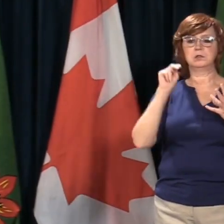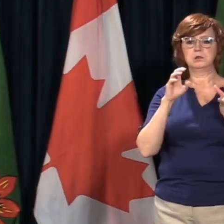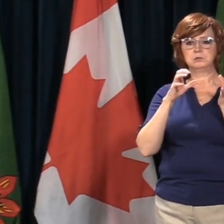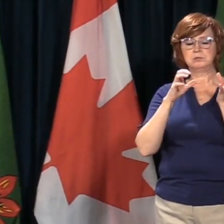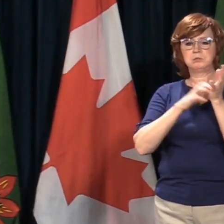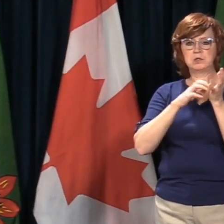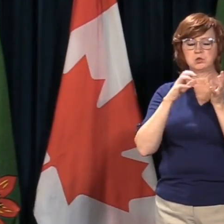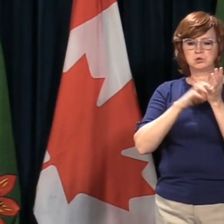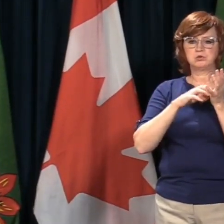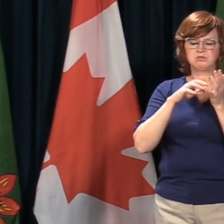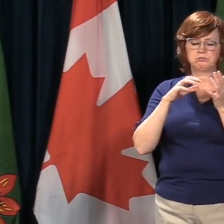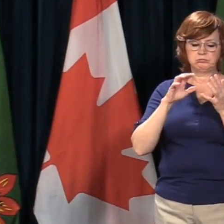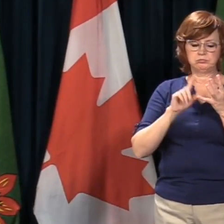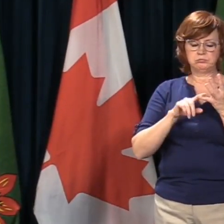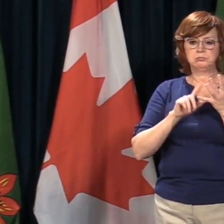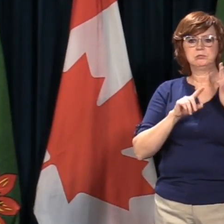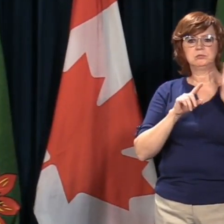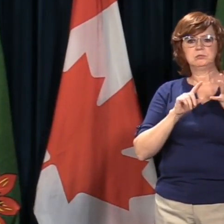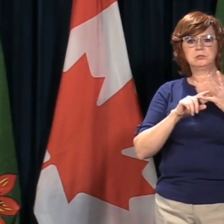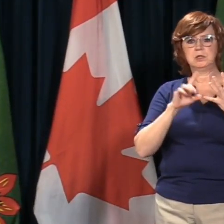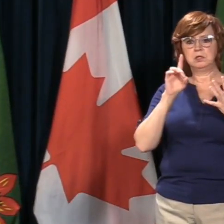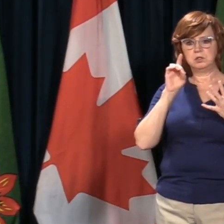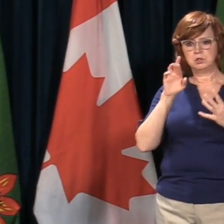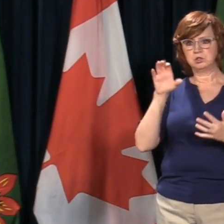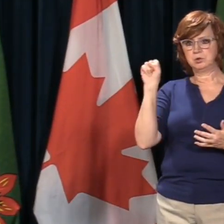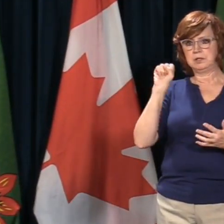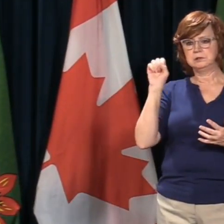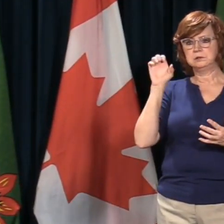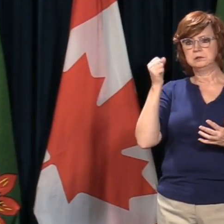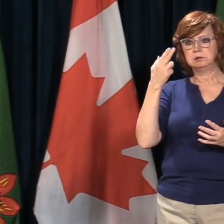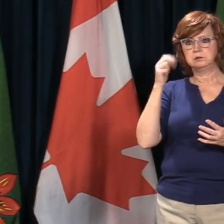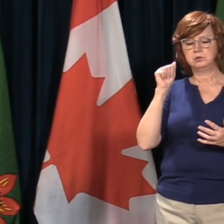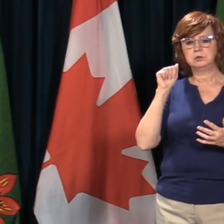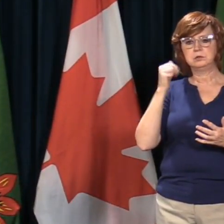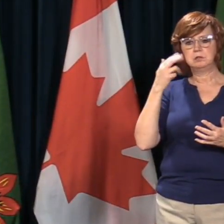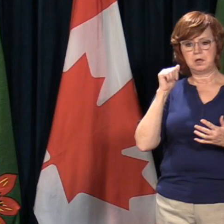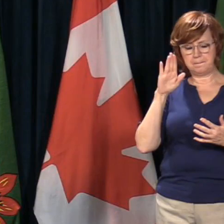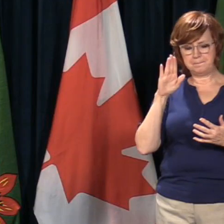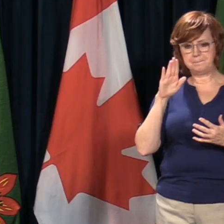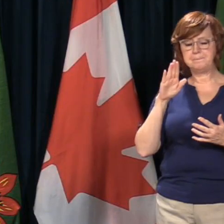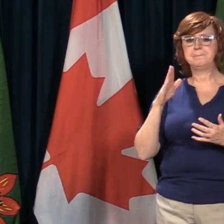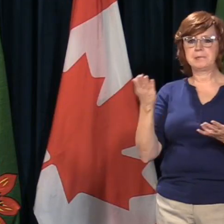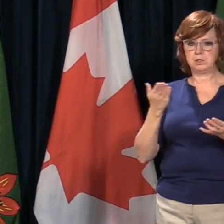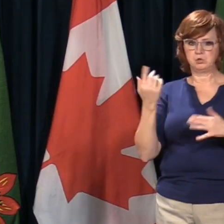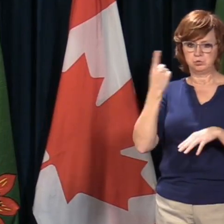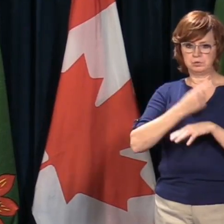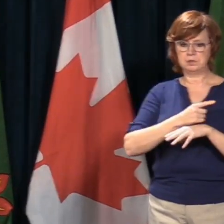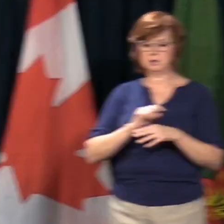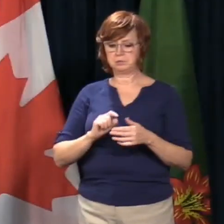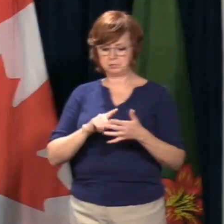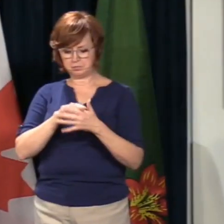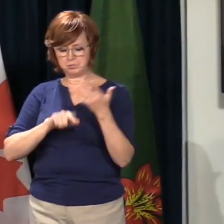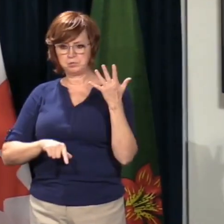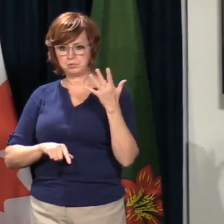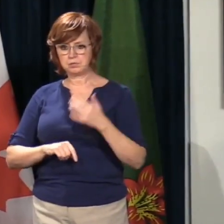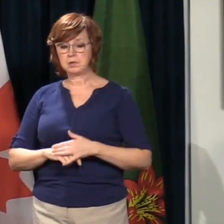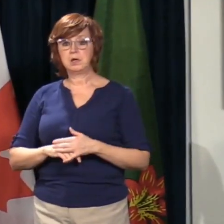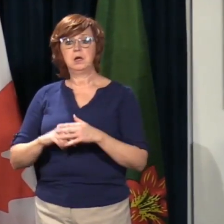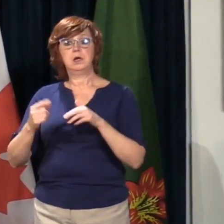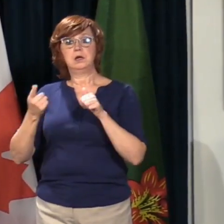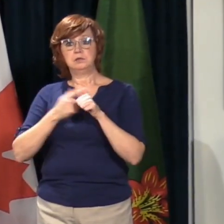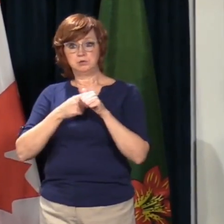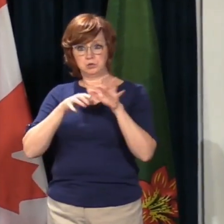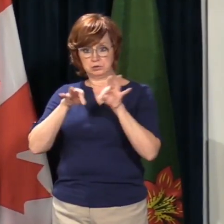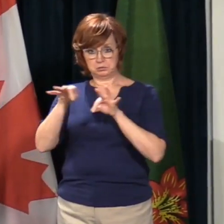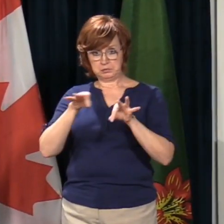Medical Health Officer, and Dr. Saqib Shahab, the Provincial Chief Medical Health Officer, is also with us today. Before I start, I'd like